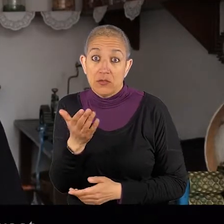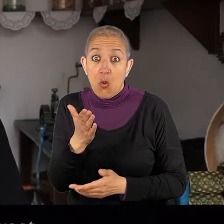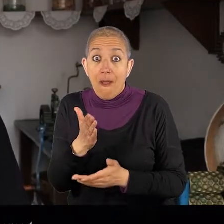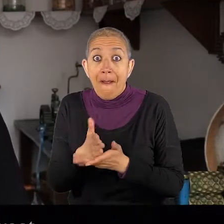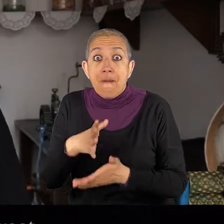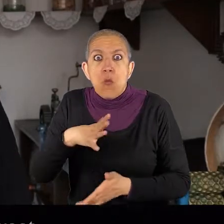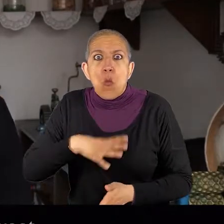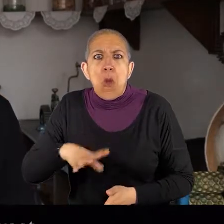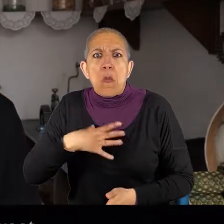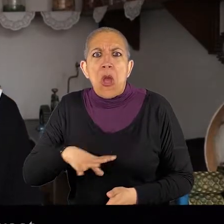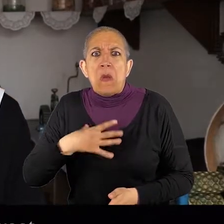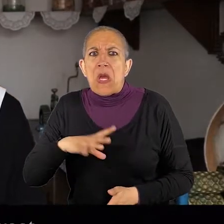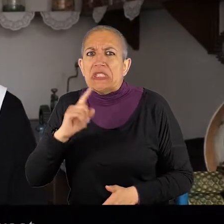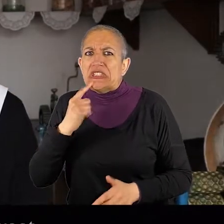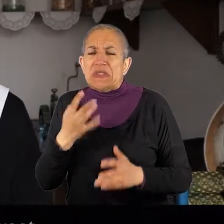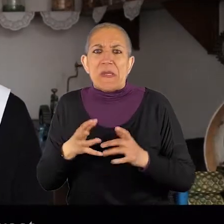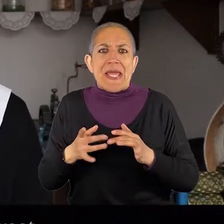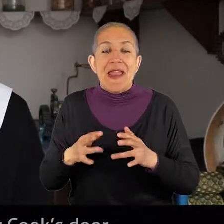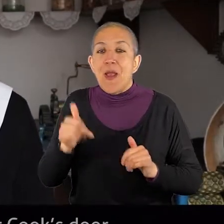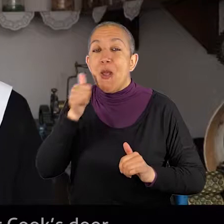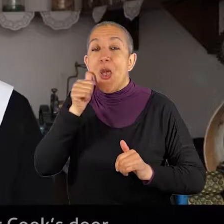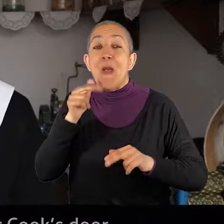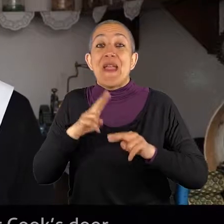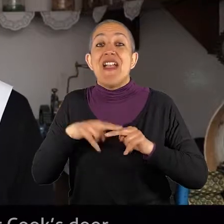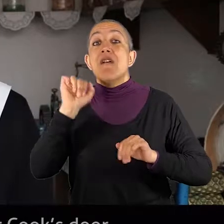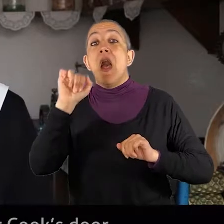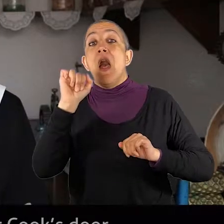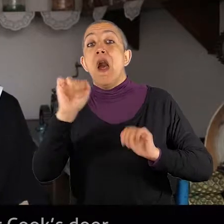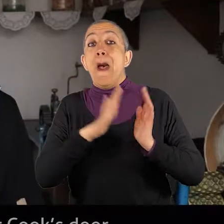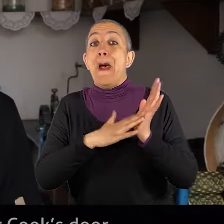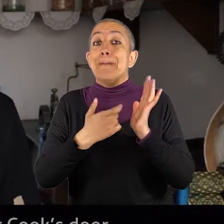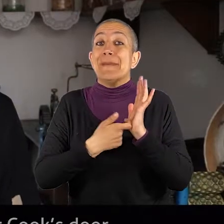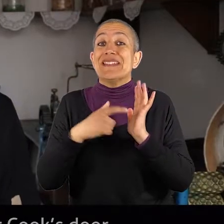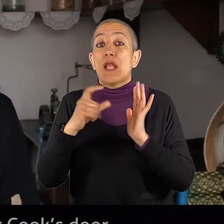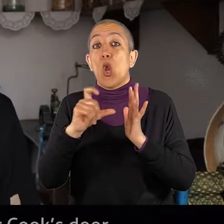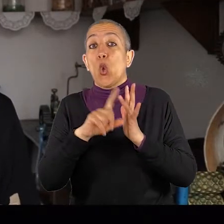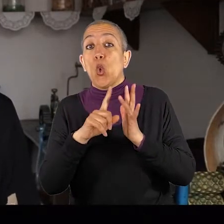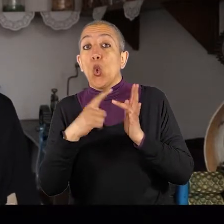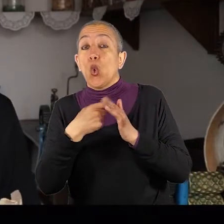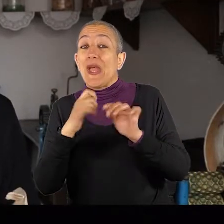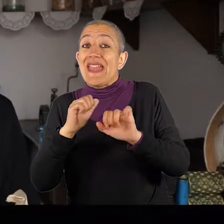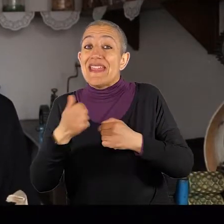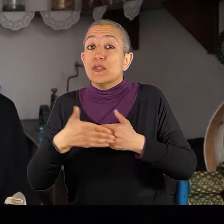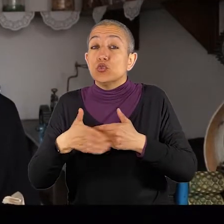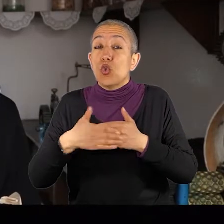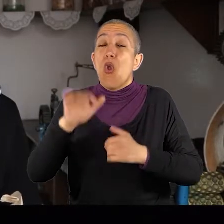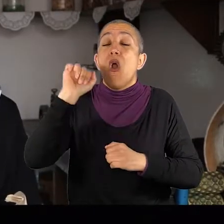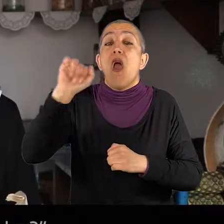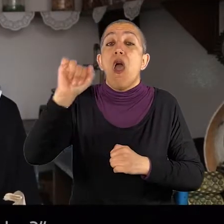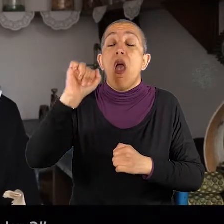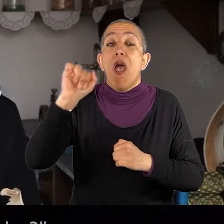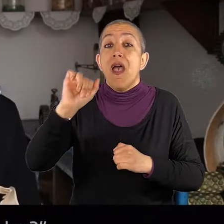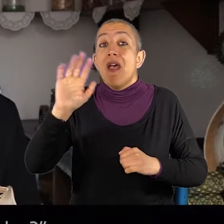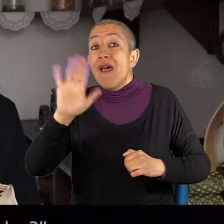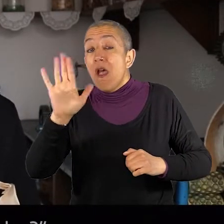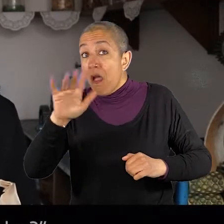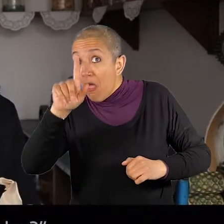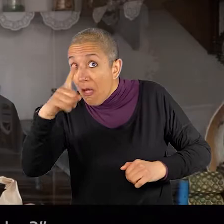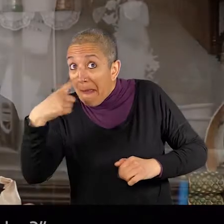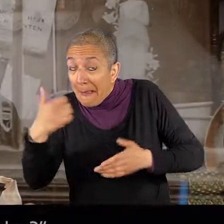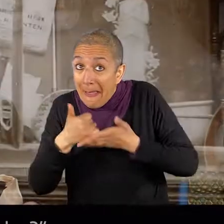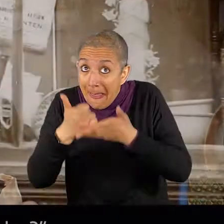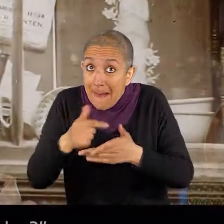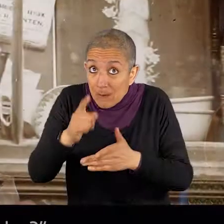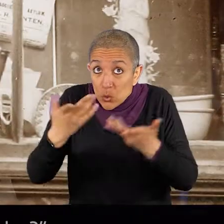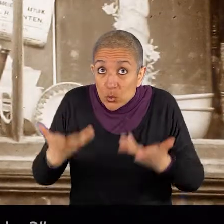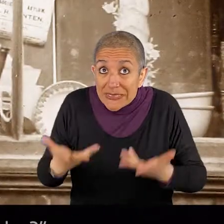they wanted a sweet, they knew that if they went to Mr. Cook's store, knocked on it and said, "Hello, can we